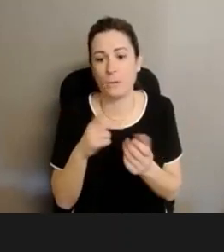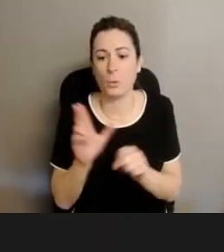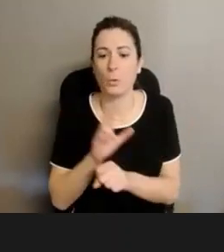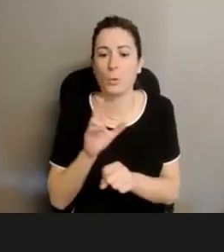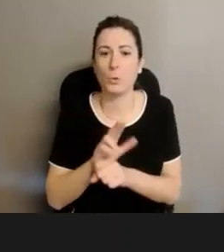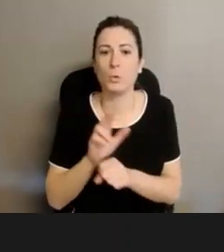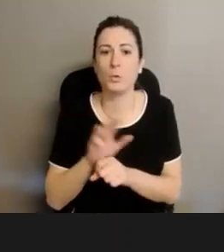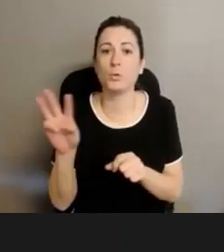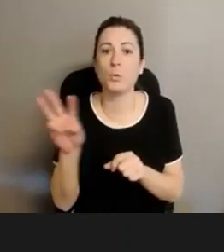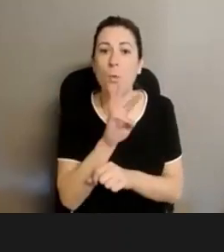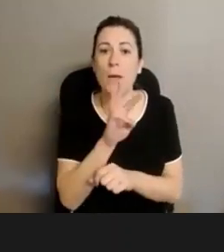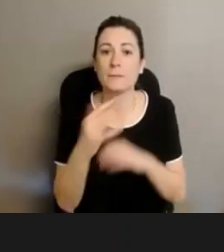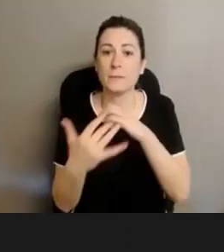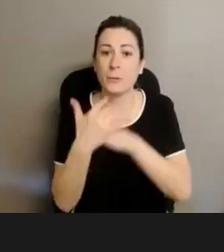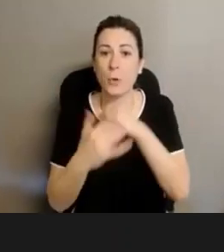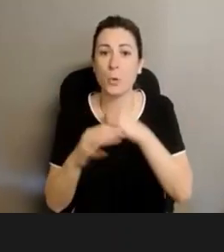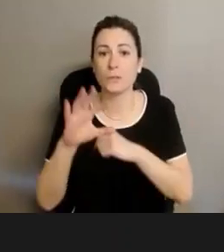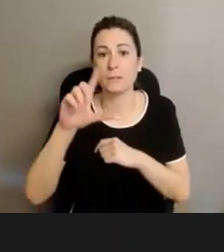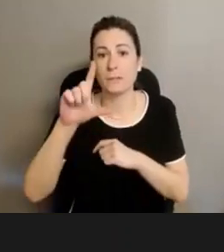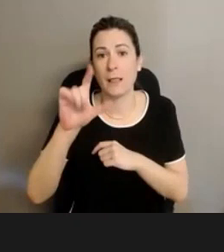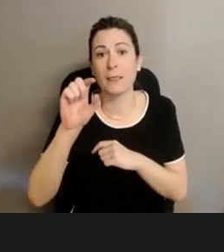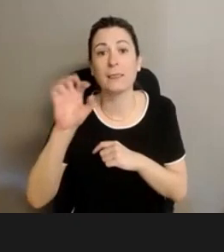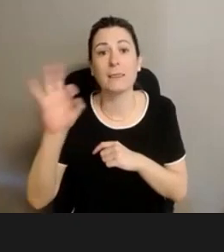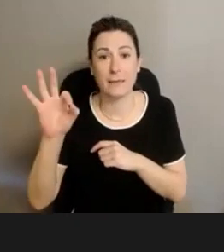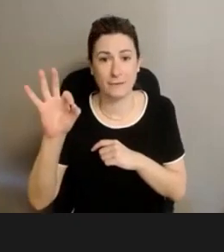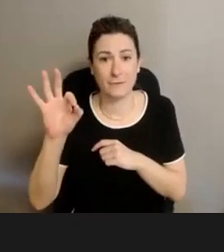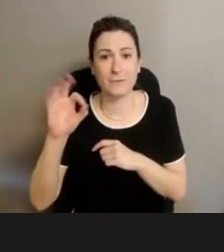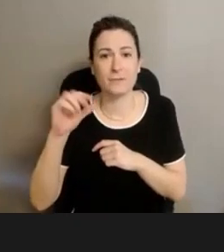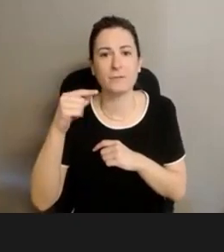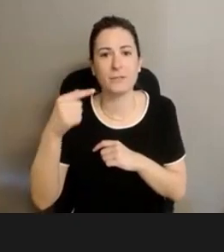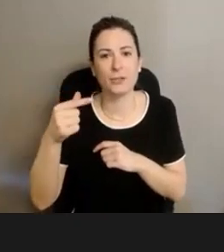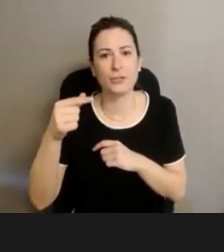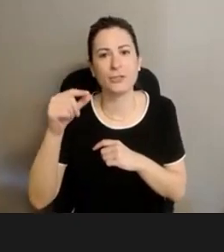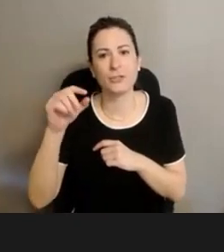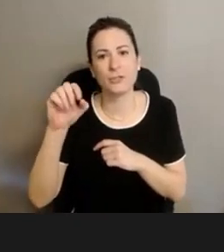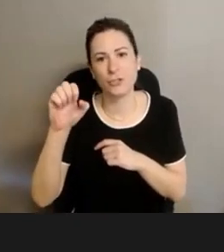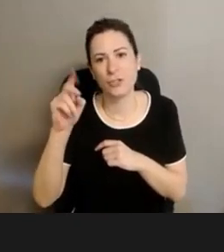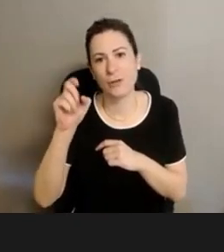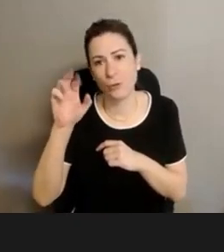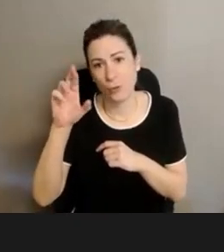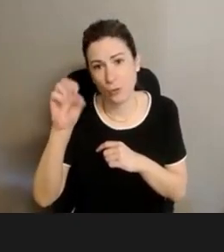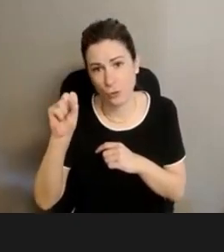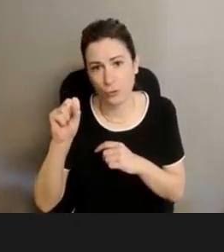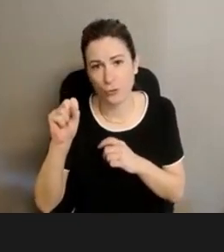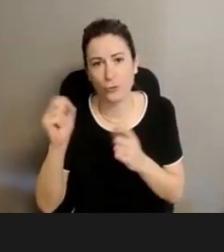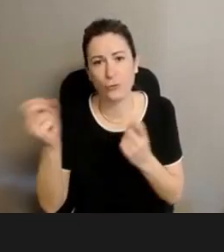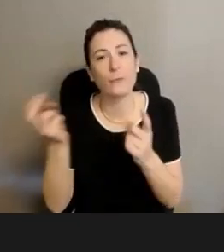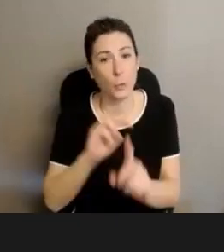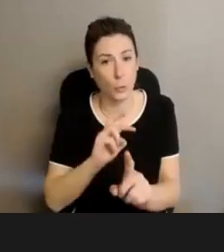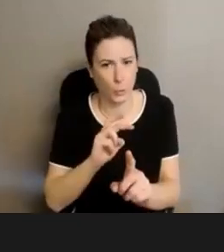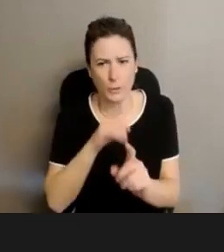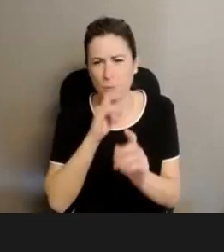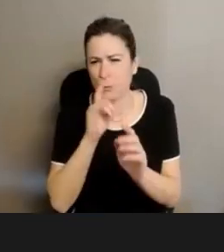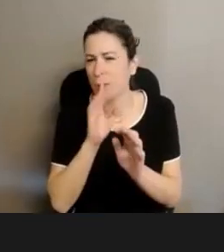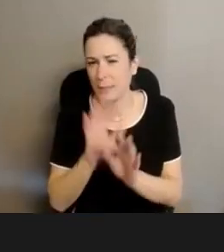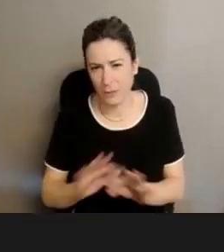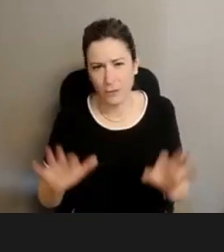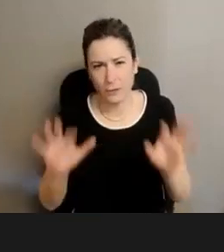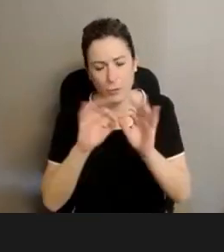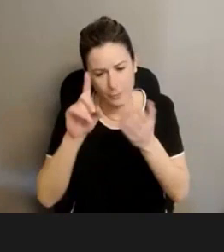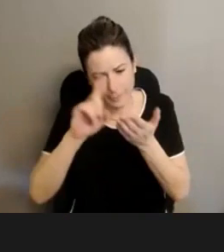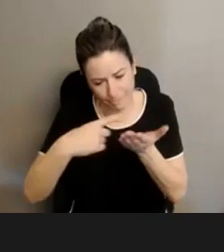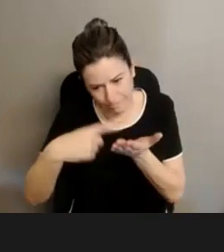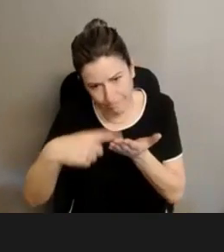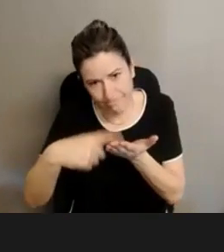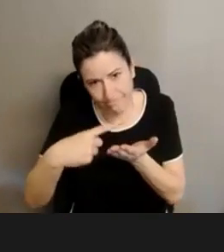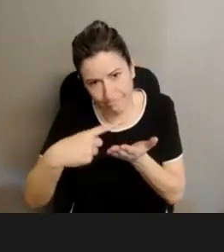to the report card, just yesterday I had a campaign that started through the